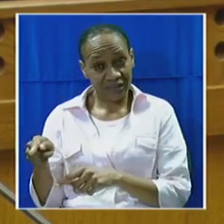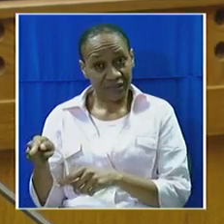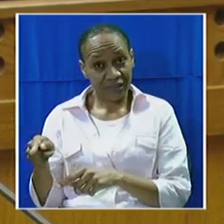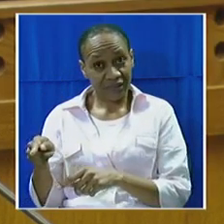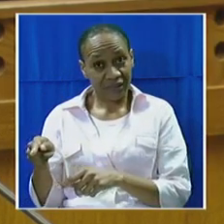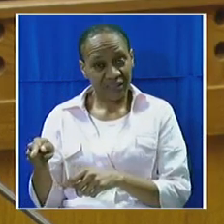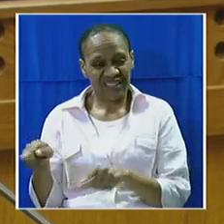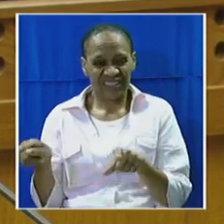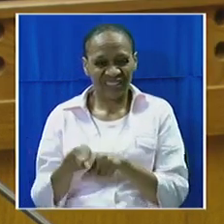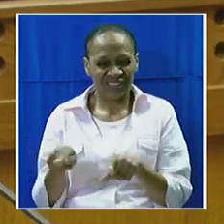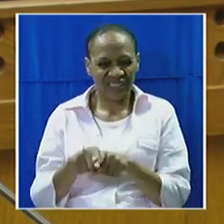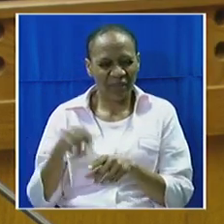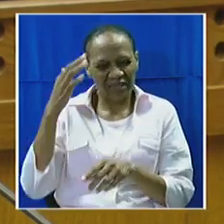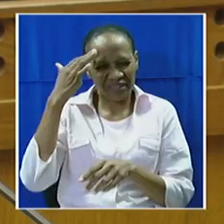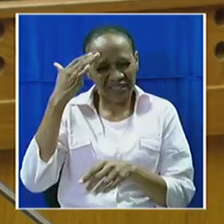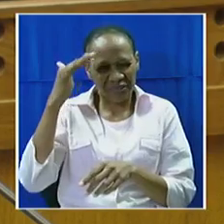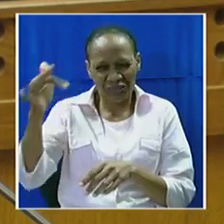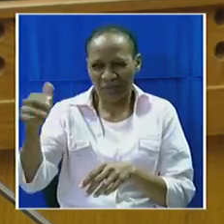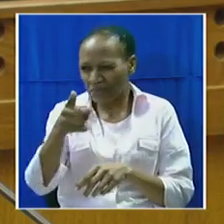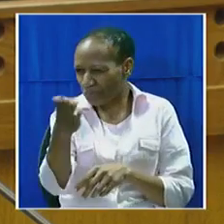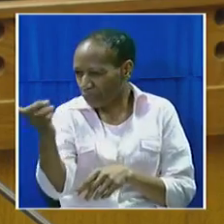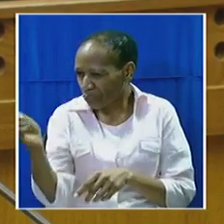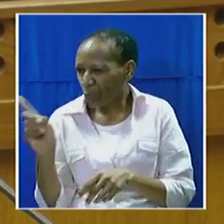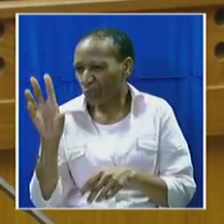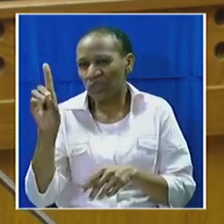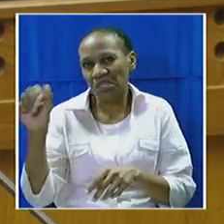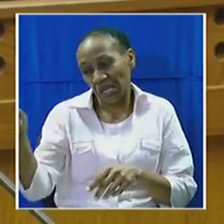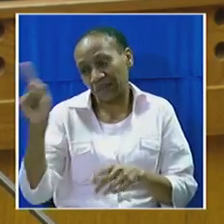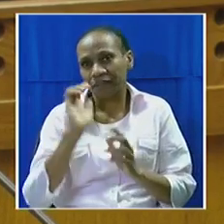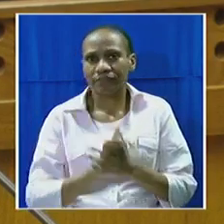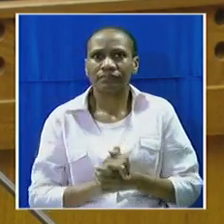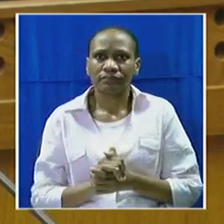your figmentation of your imagination.